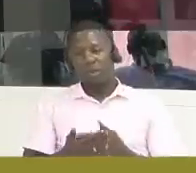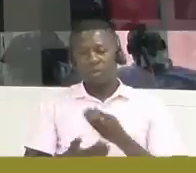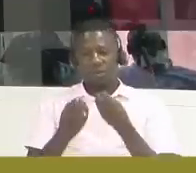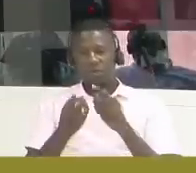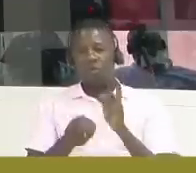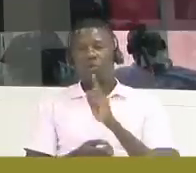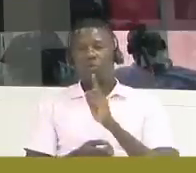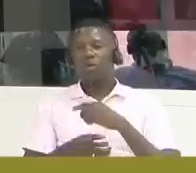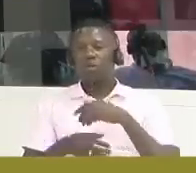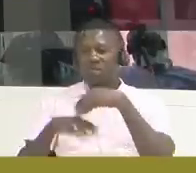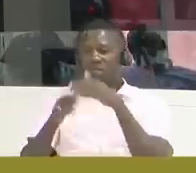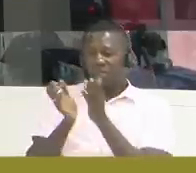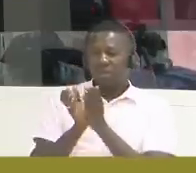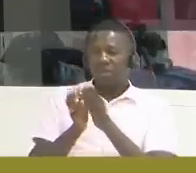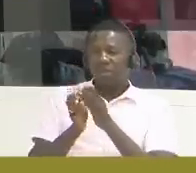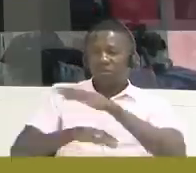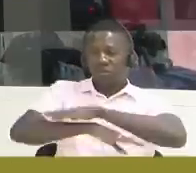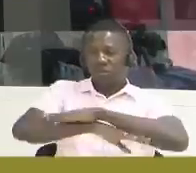when their brother passed away?